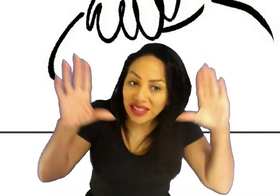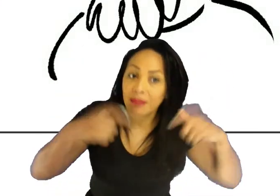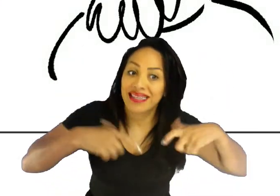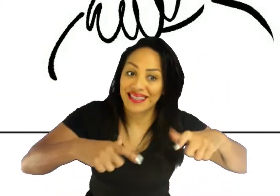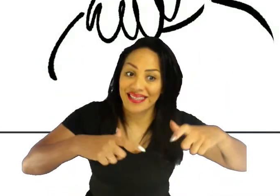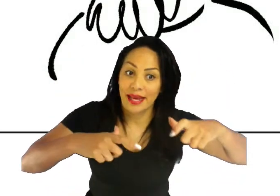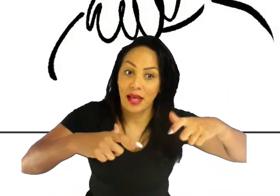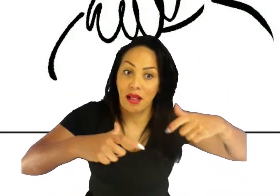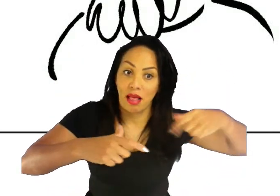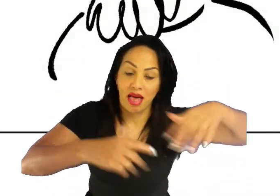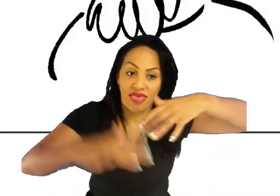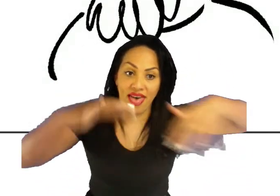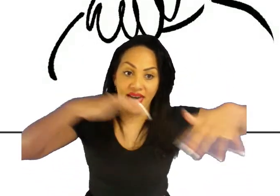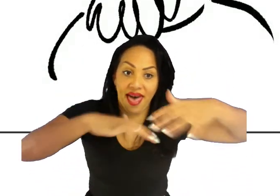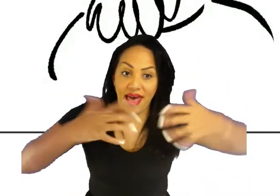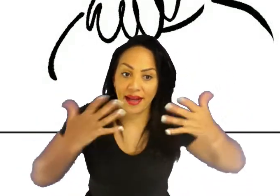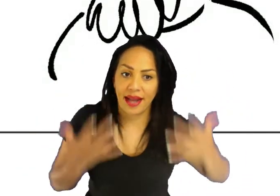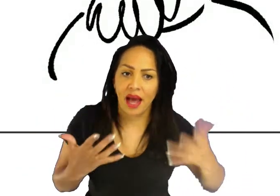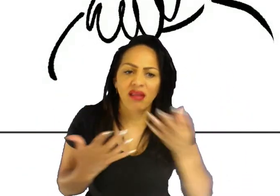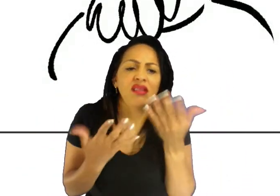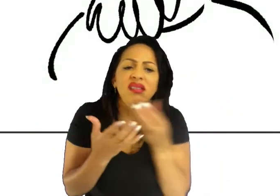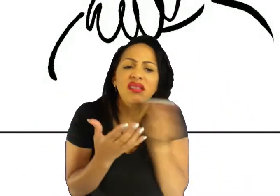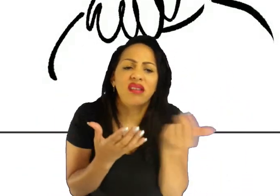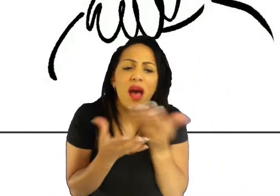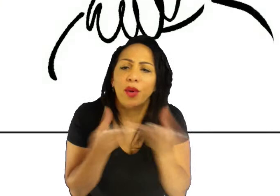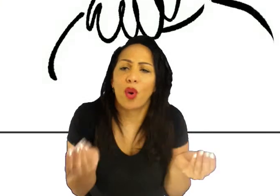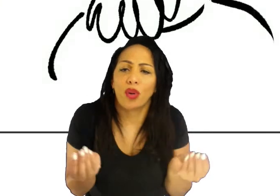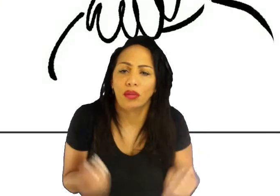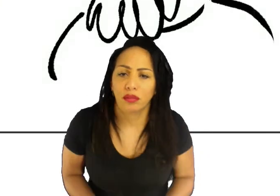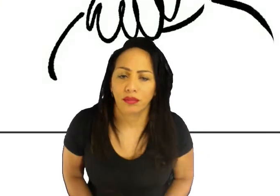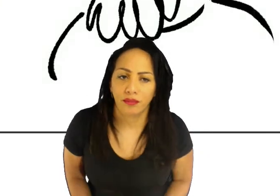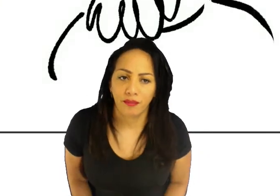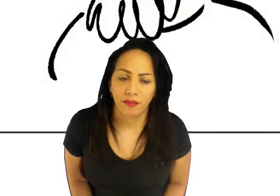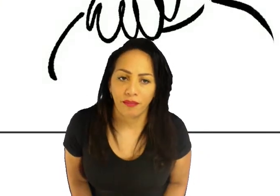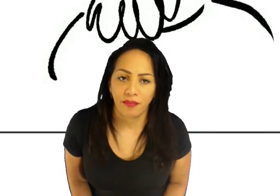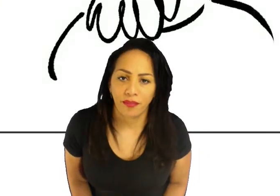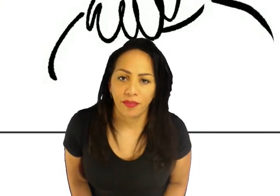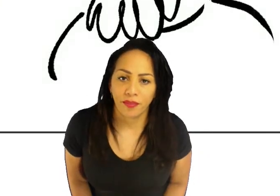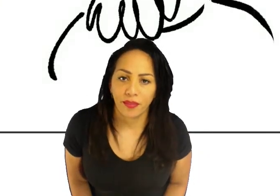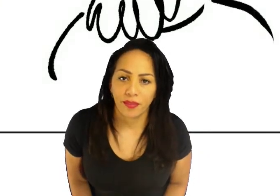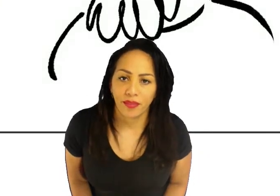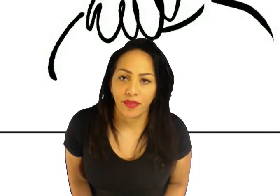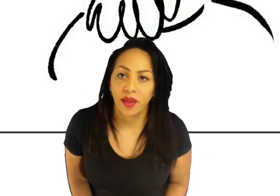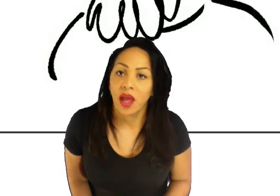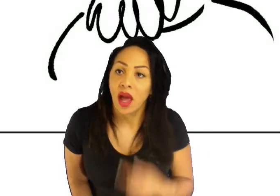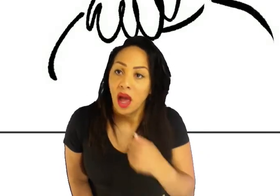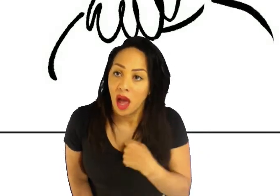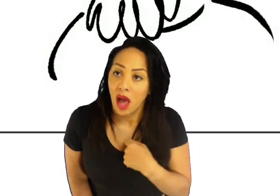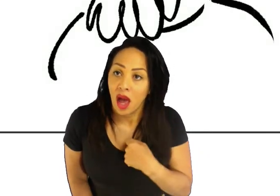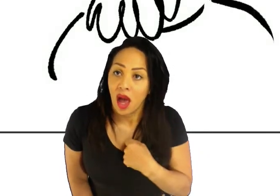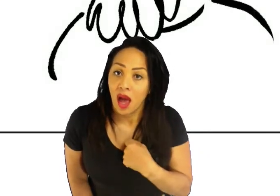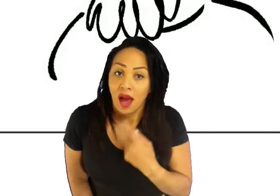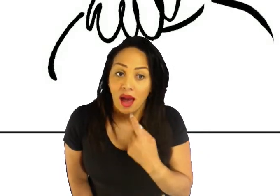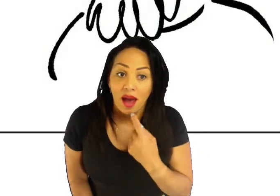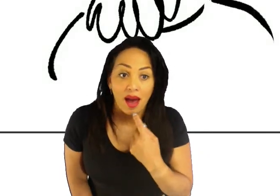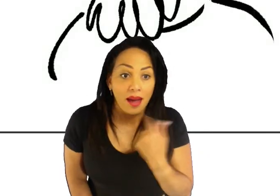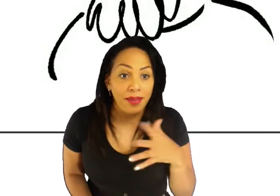You might remember this slide earlier and how it pointed out that I'm disabled and how that person is me.